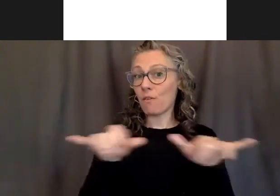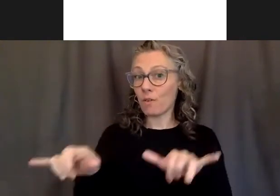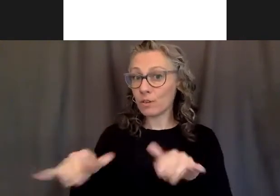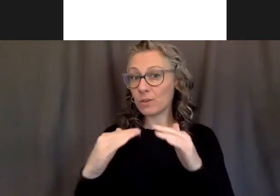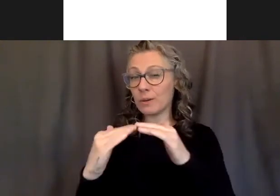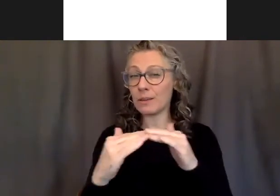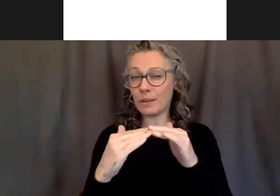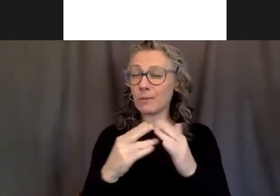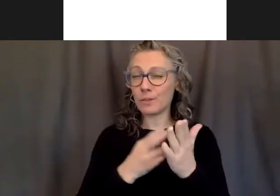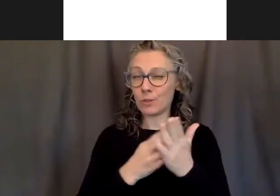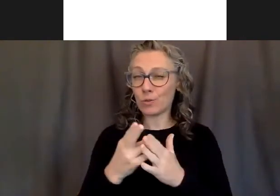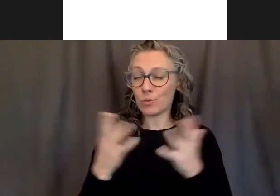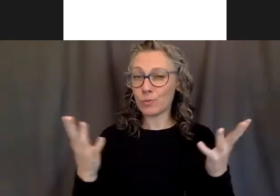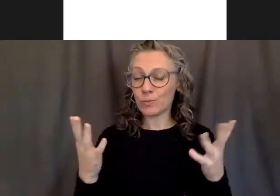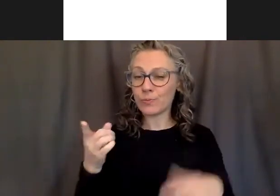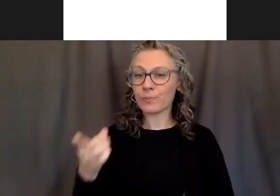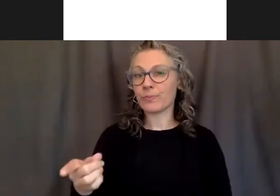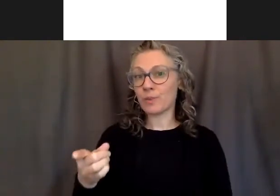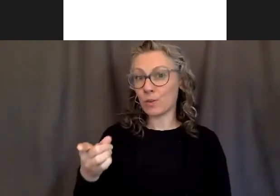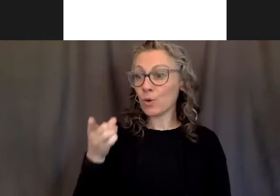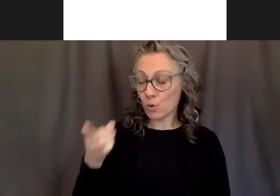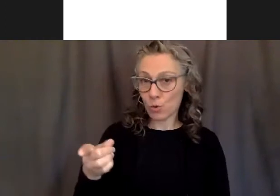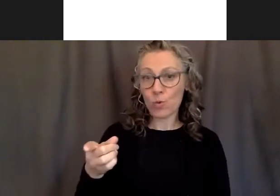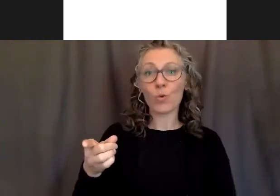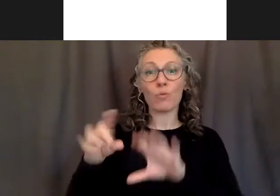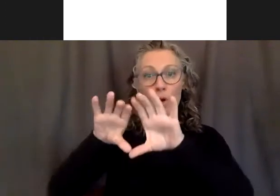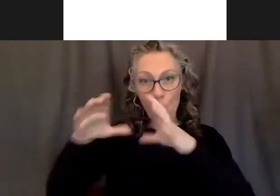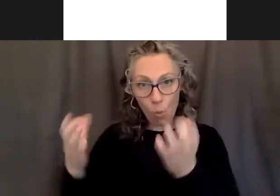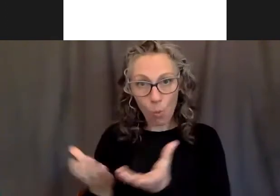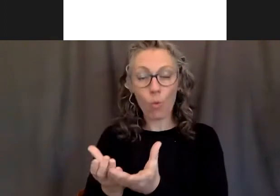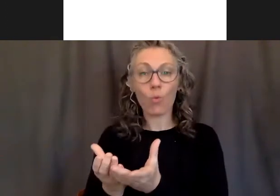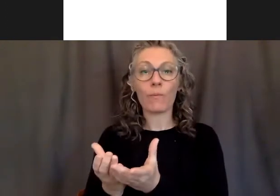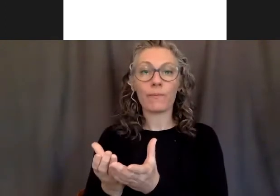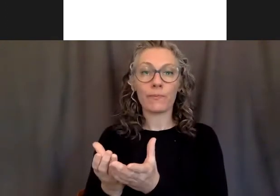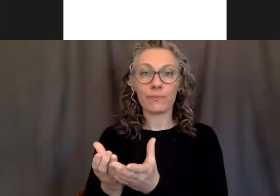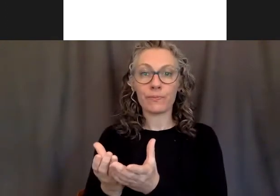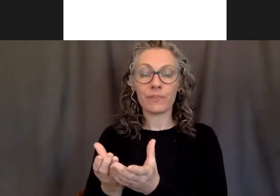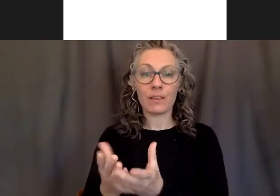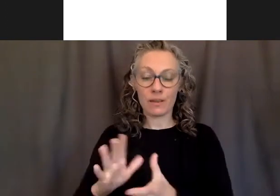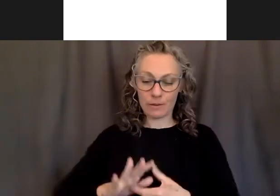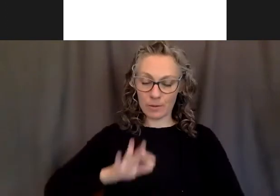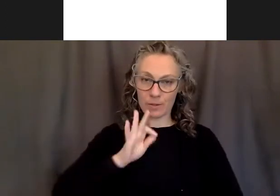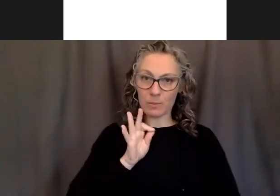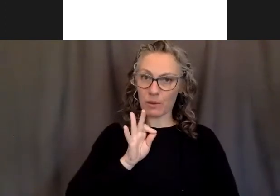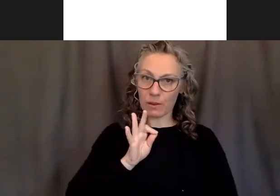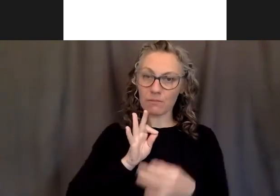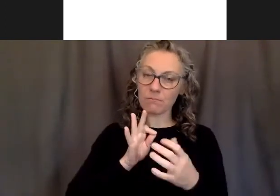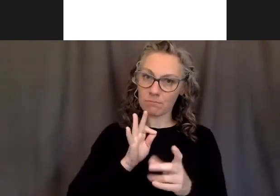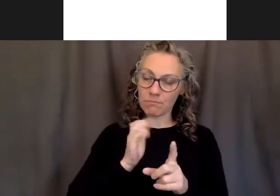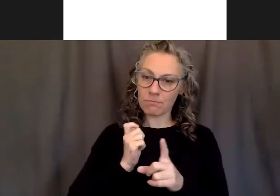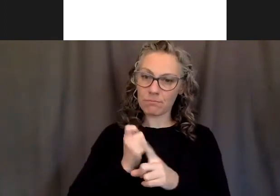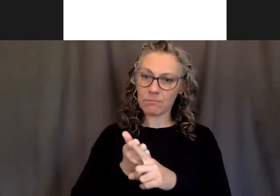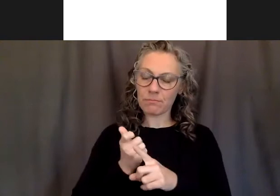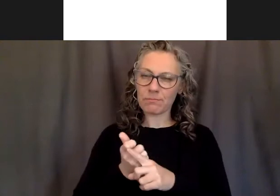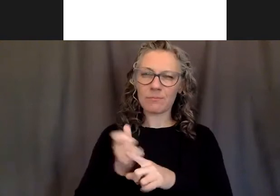equally true is that you are whole, and your spirit, exactly like